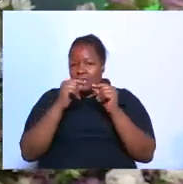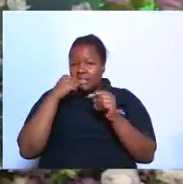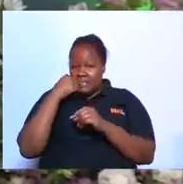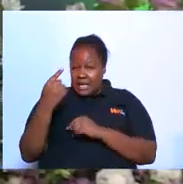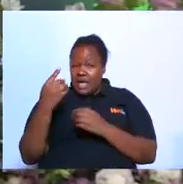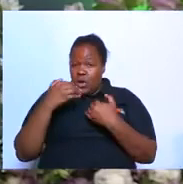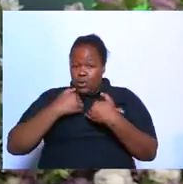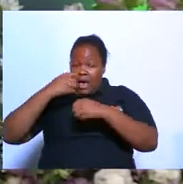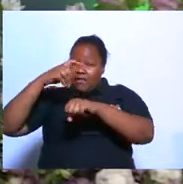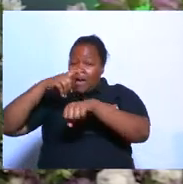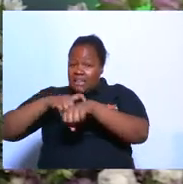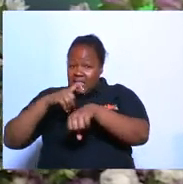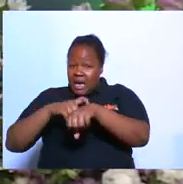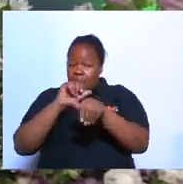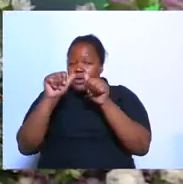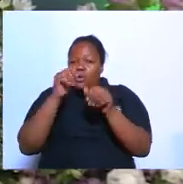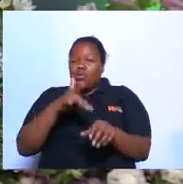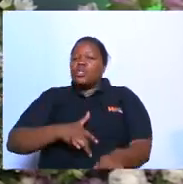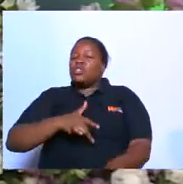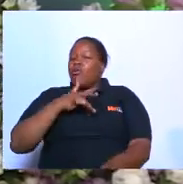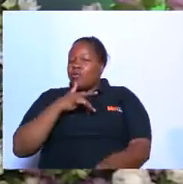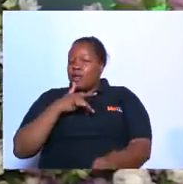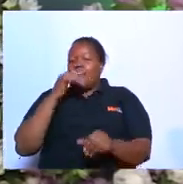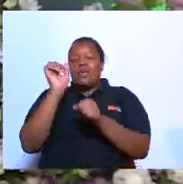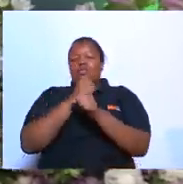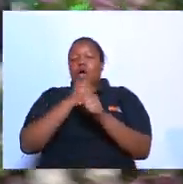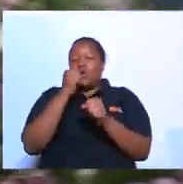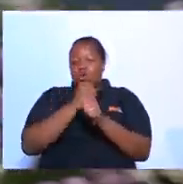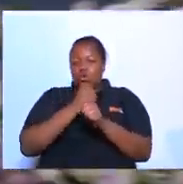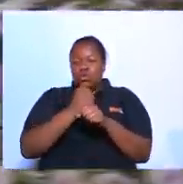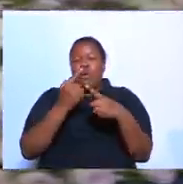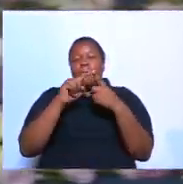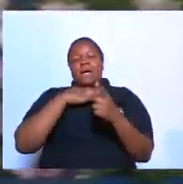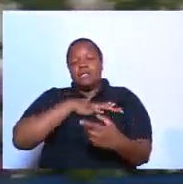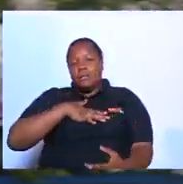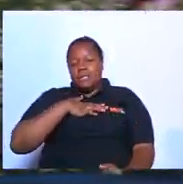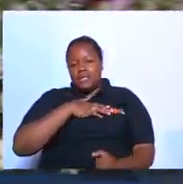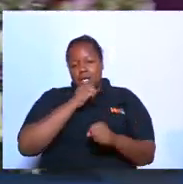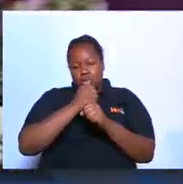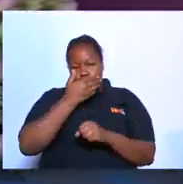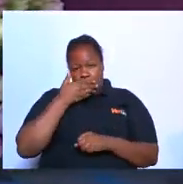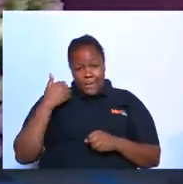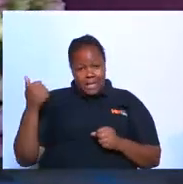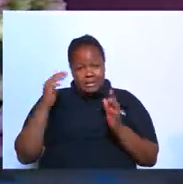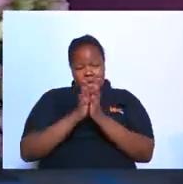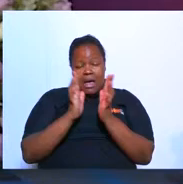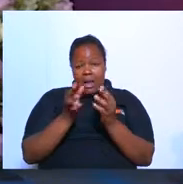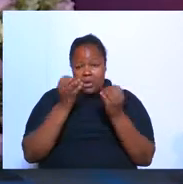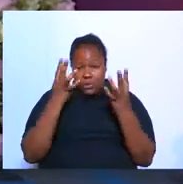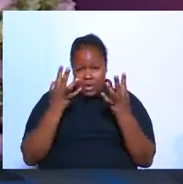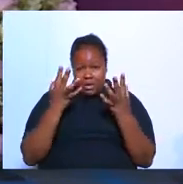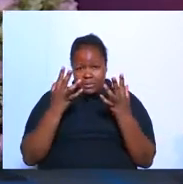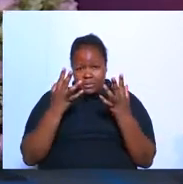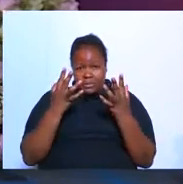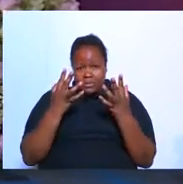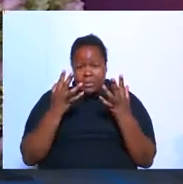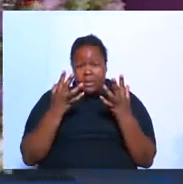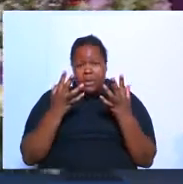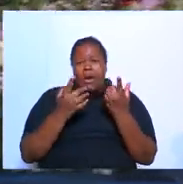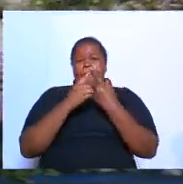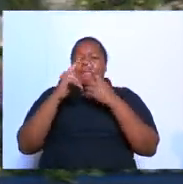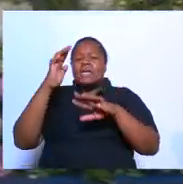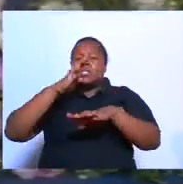a time you will feel as if you cannot do it but do your best hallelujah what is goodness